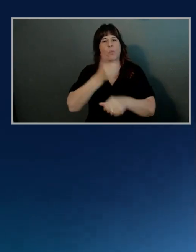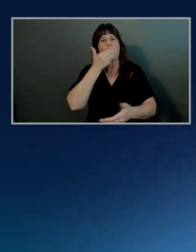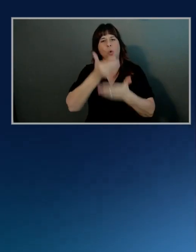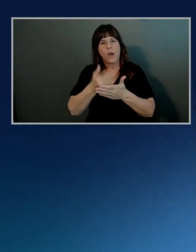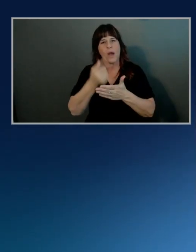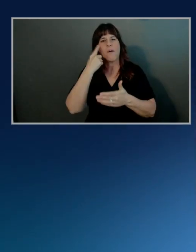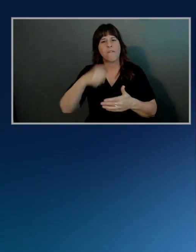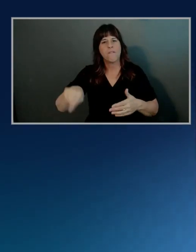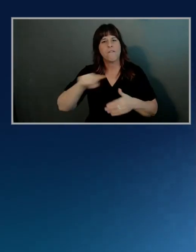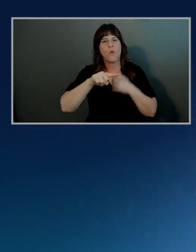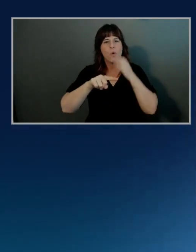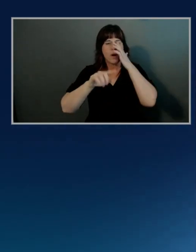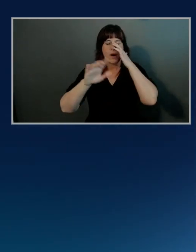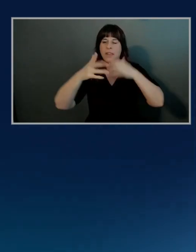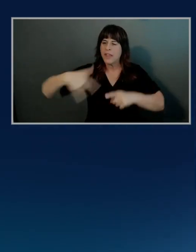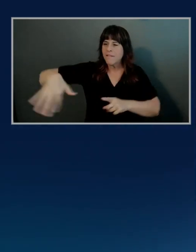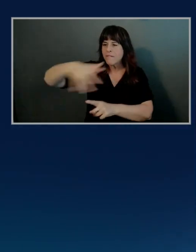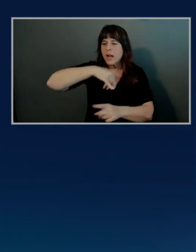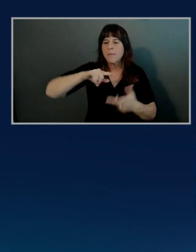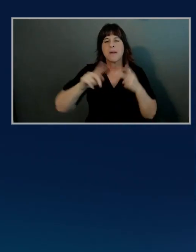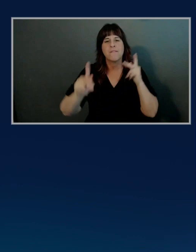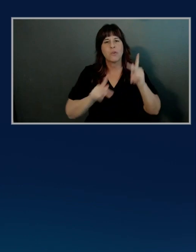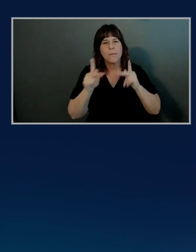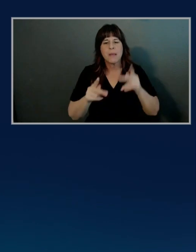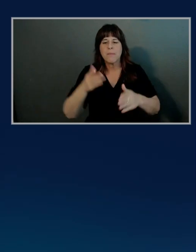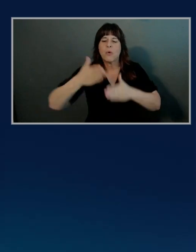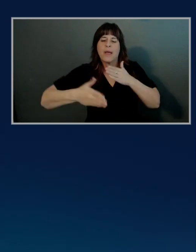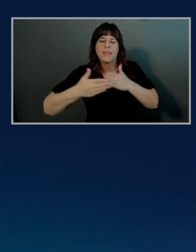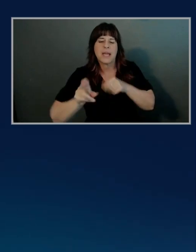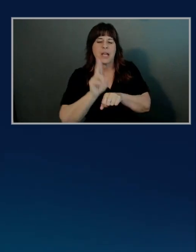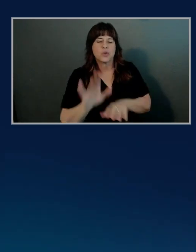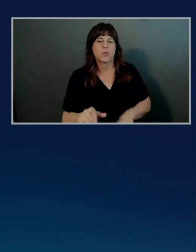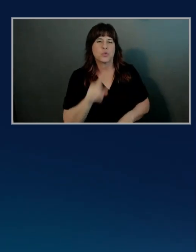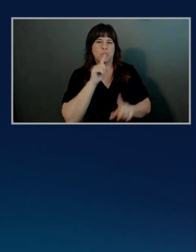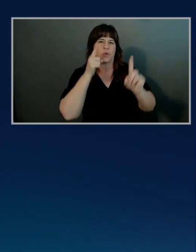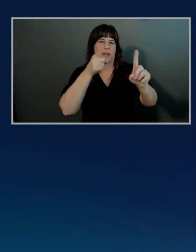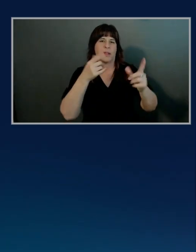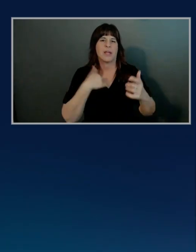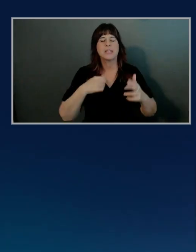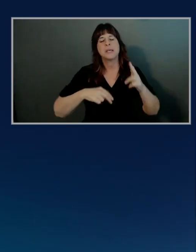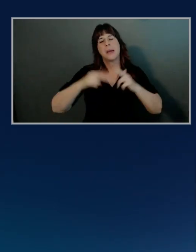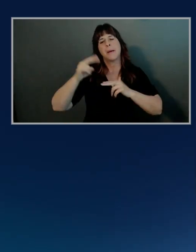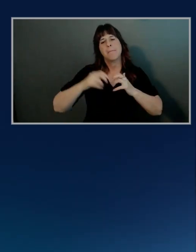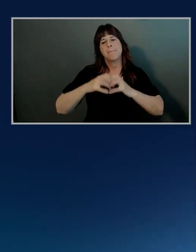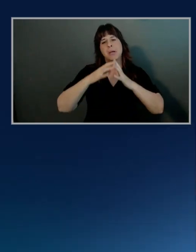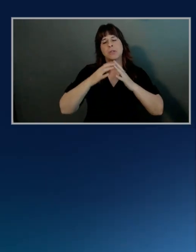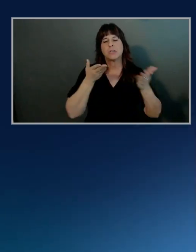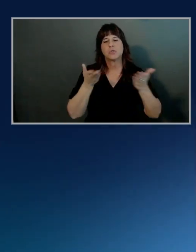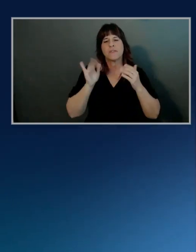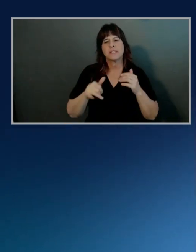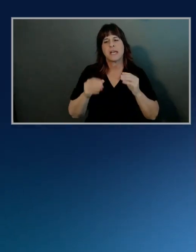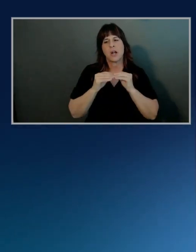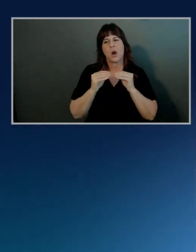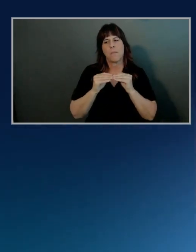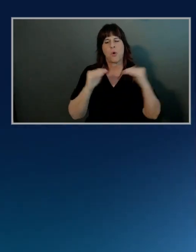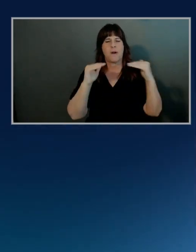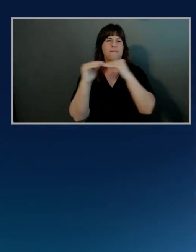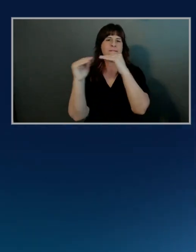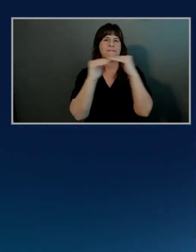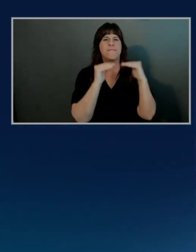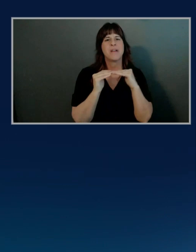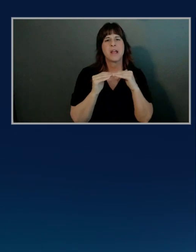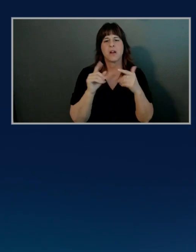the environment, for people, for your end users ultimately. So it's about building services that are more fair, services that are